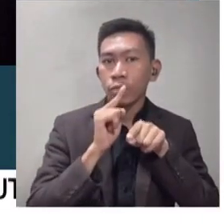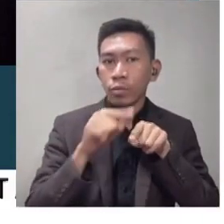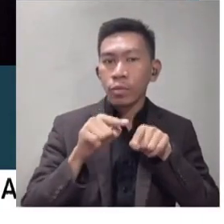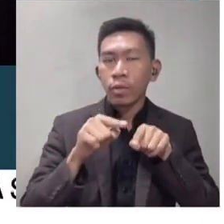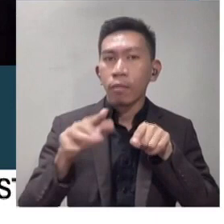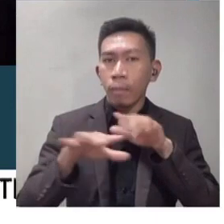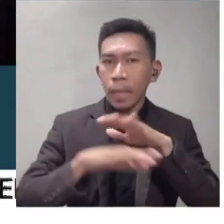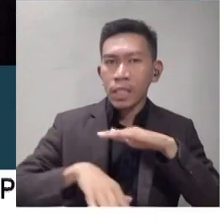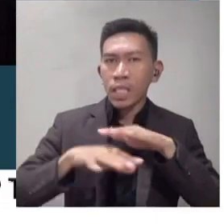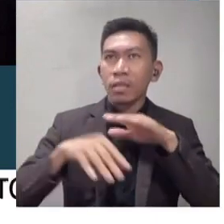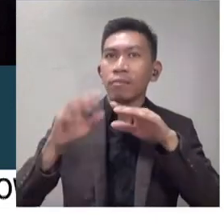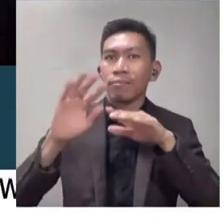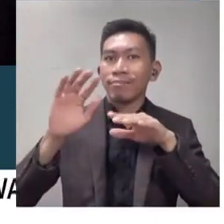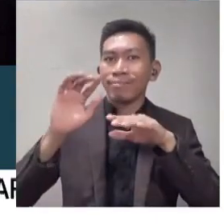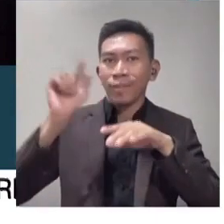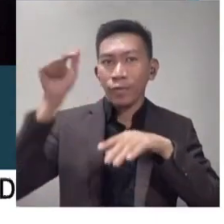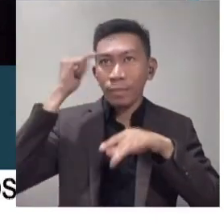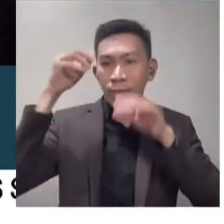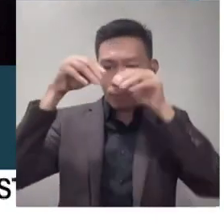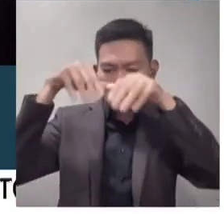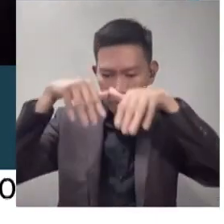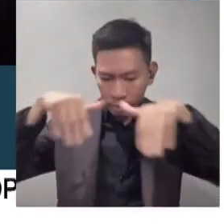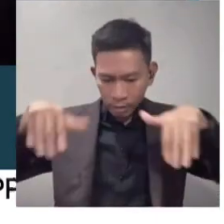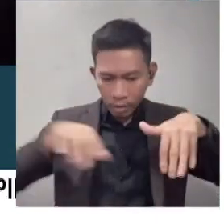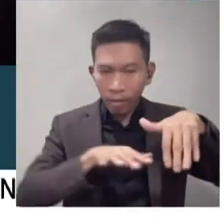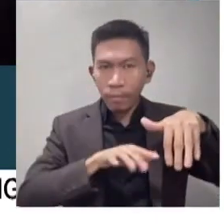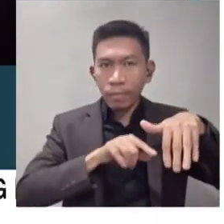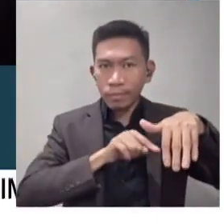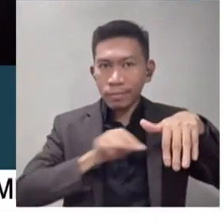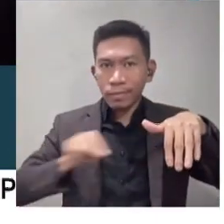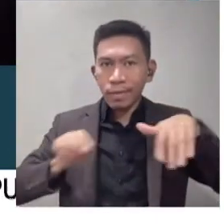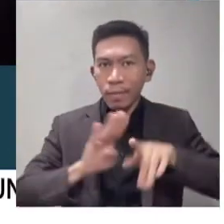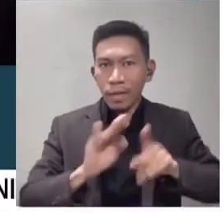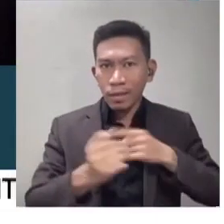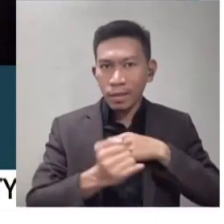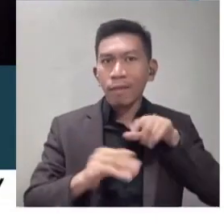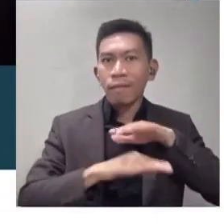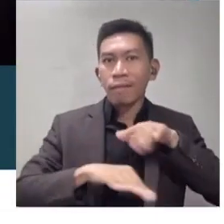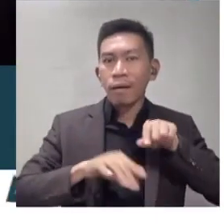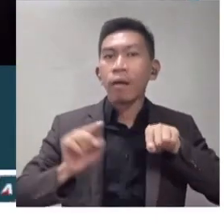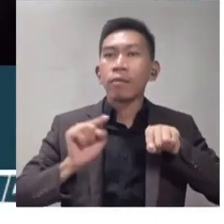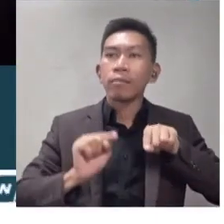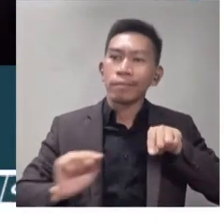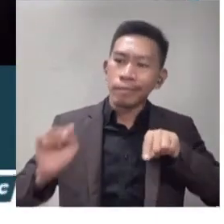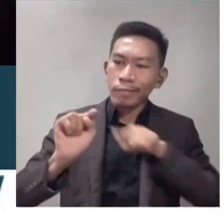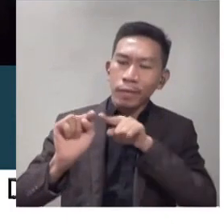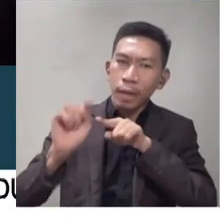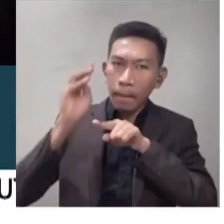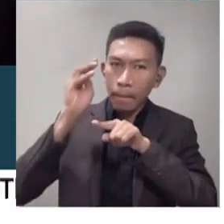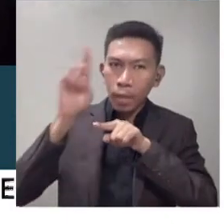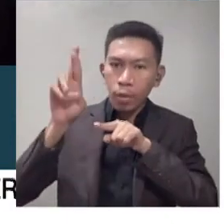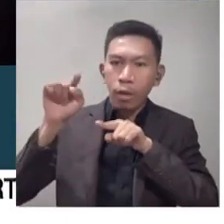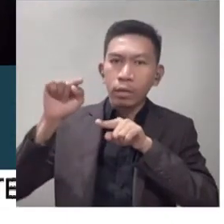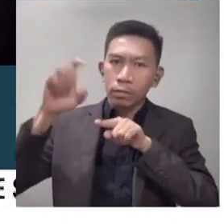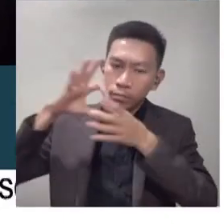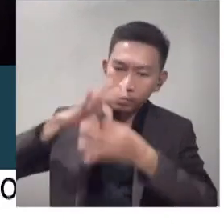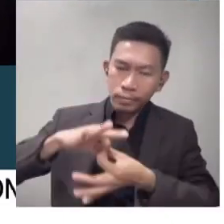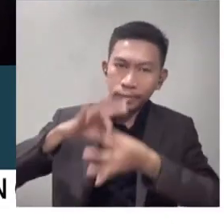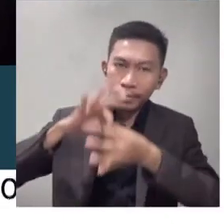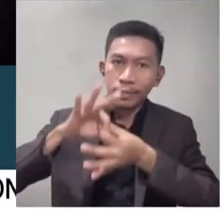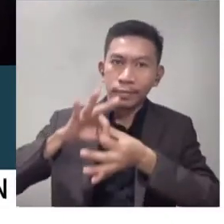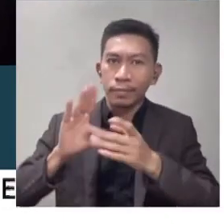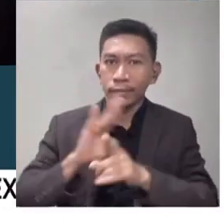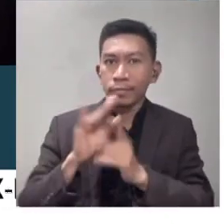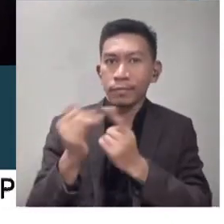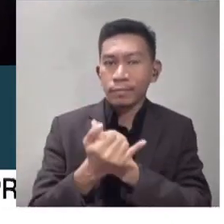unit. And as mayor, it is important for us to have barangay officials whom